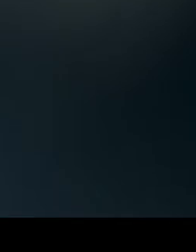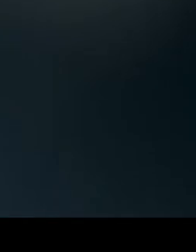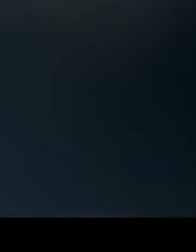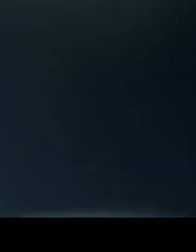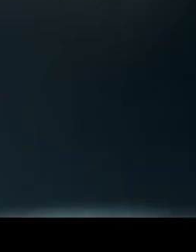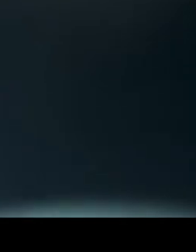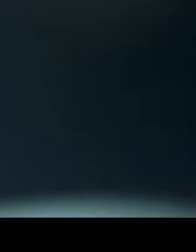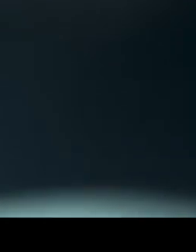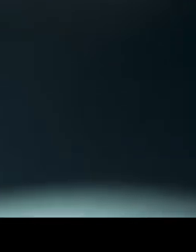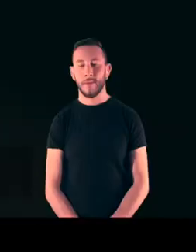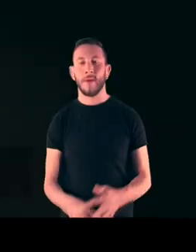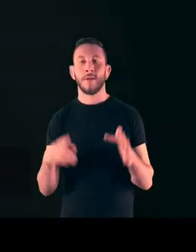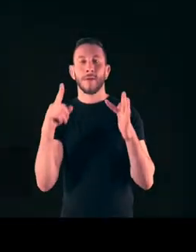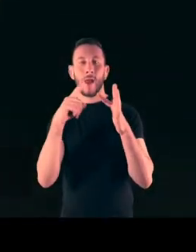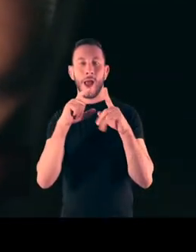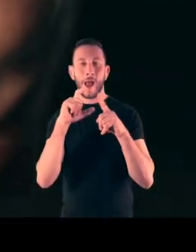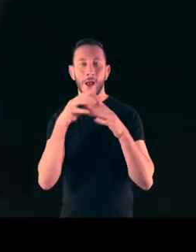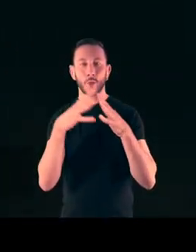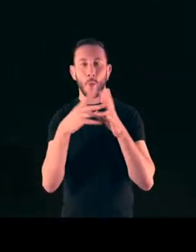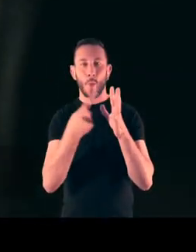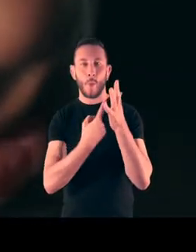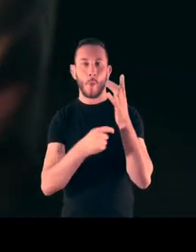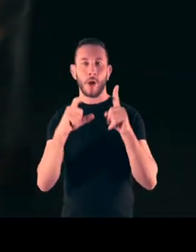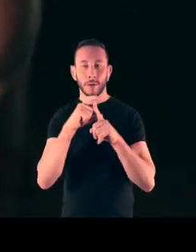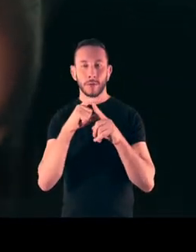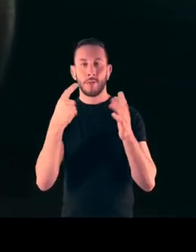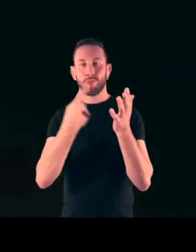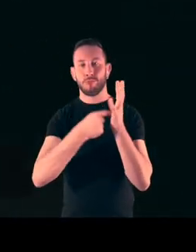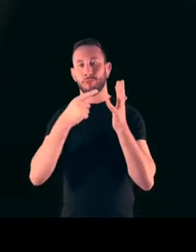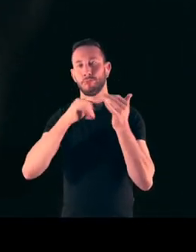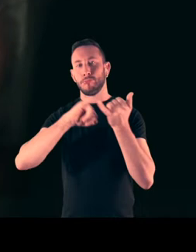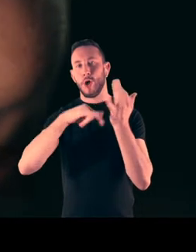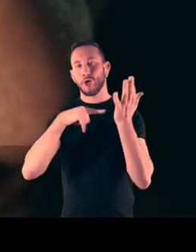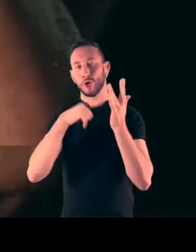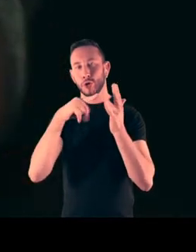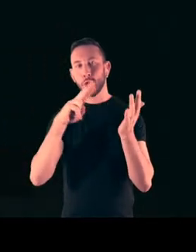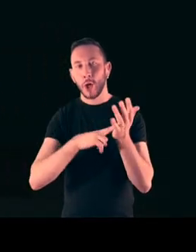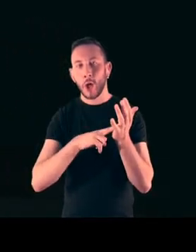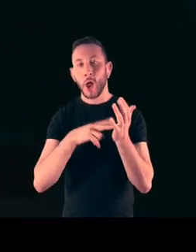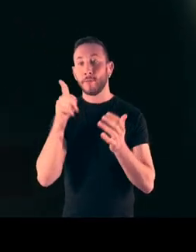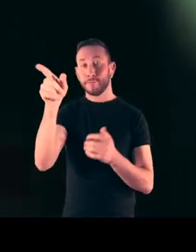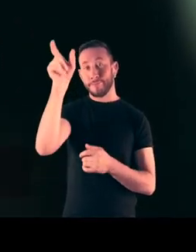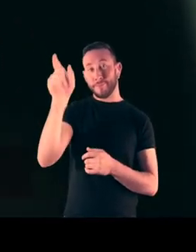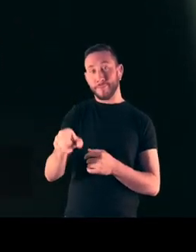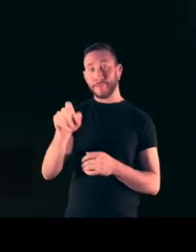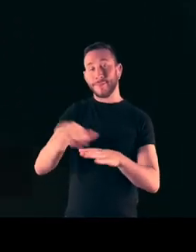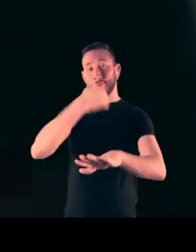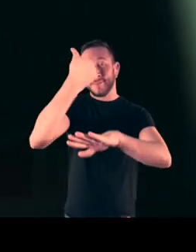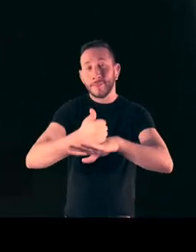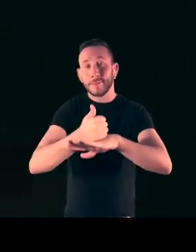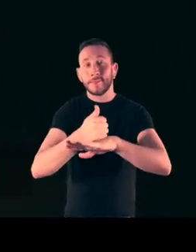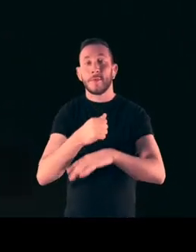1756 to 1814. Edward Rushton was the person who was the founder of the